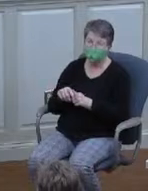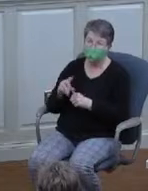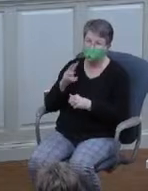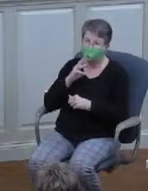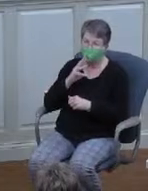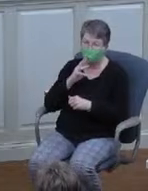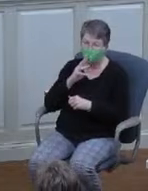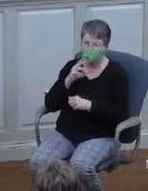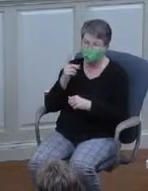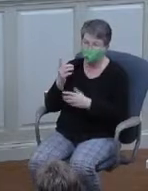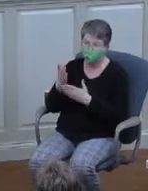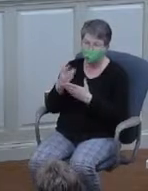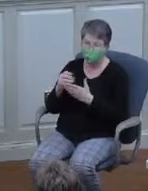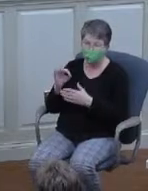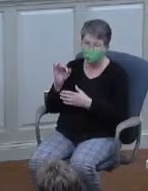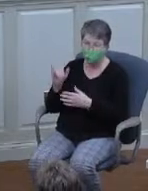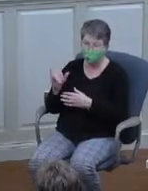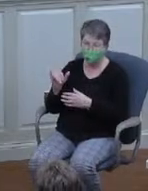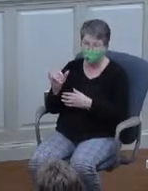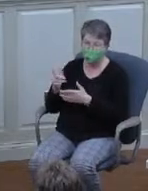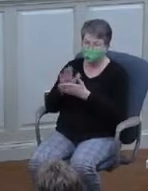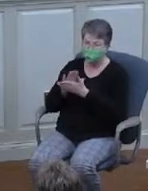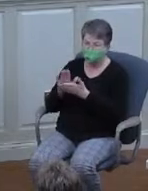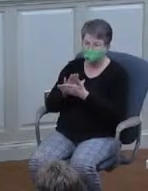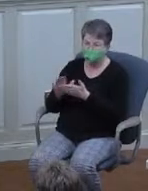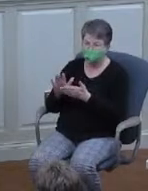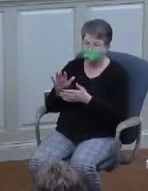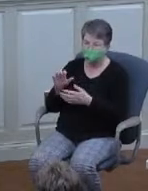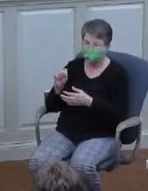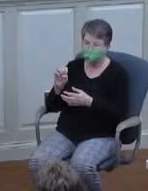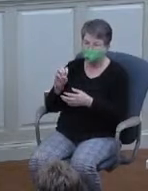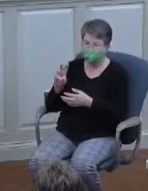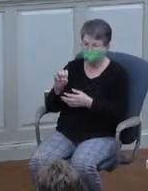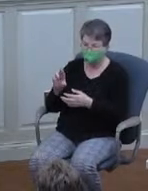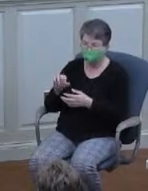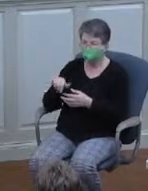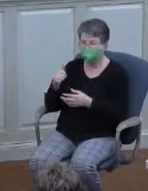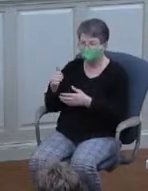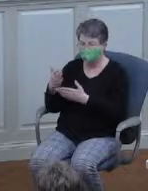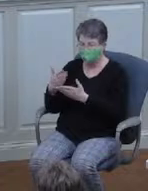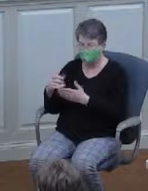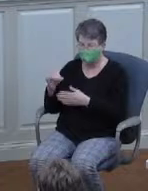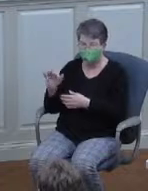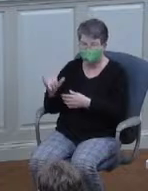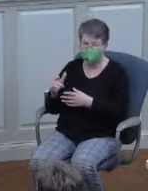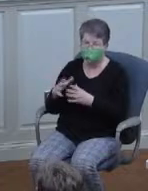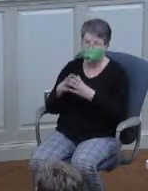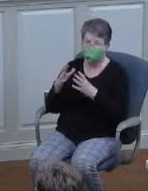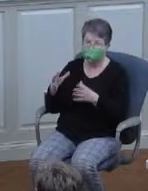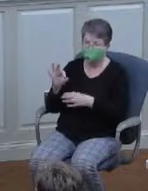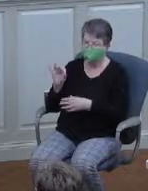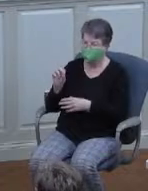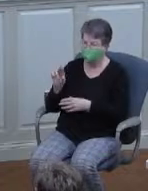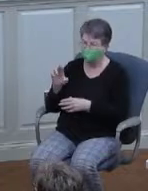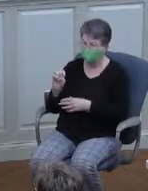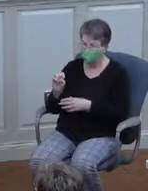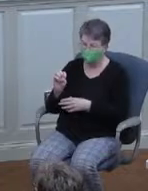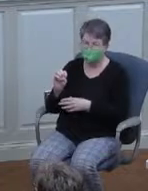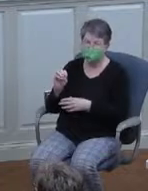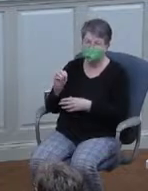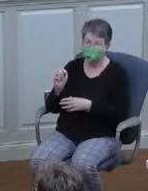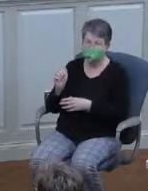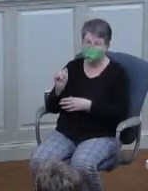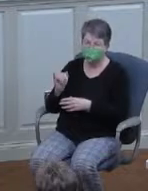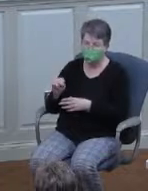Water is one aspect of that, but sanitary sewer is certainly another aspect of that. There's a lot of force main needs and pump